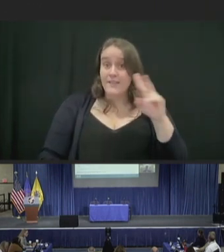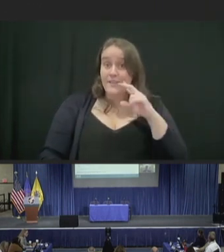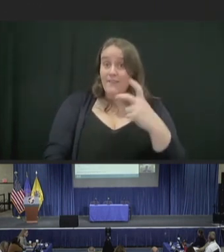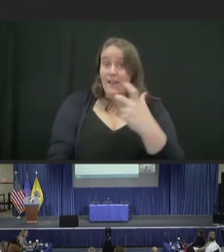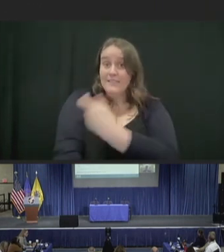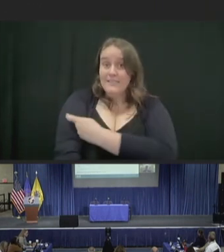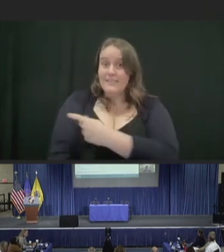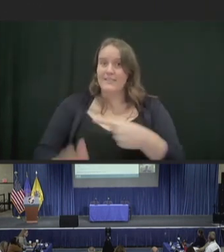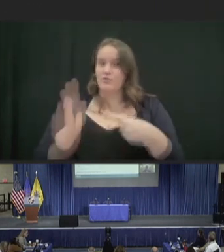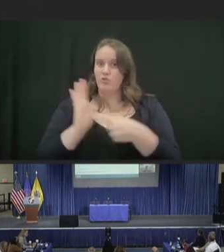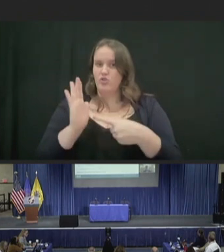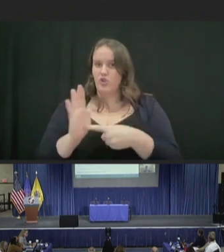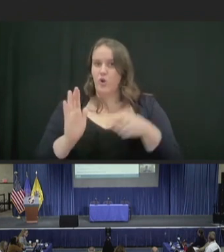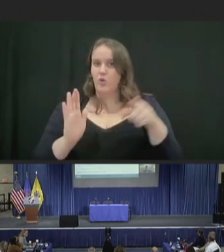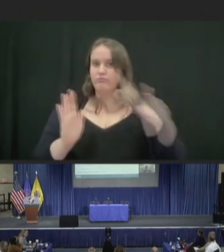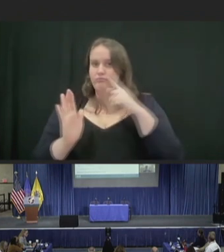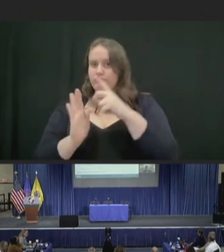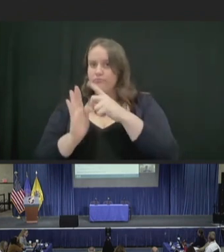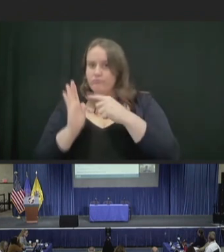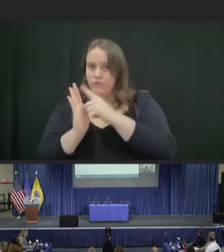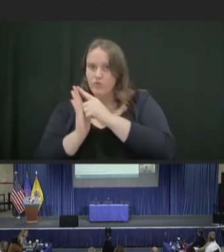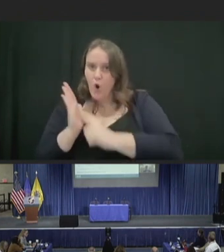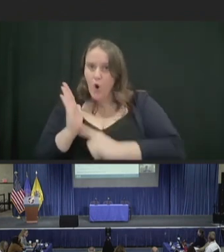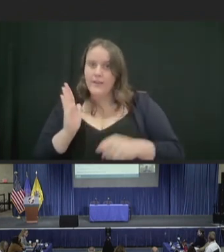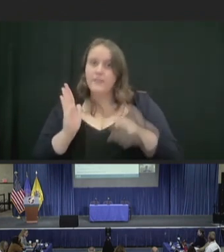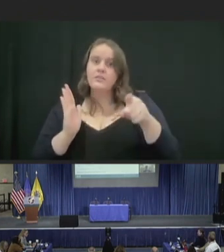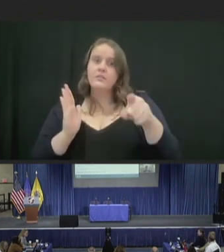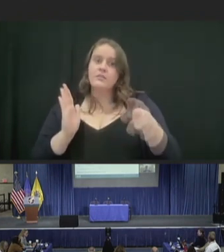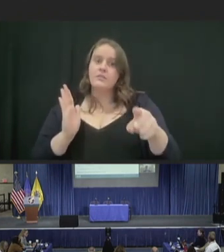in the cartoon on the right. This is a publication that we